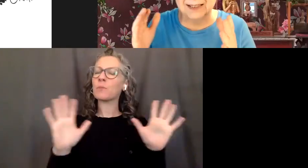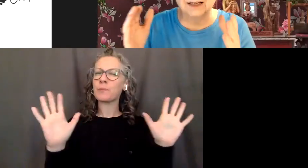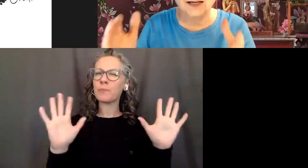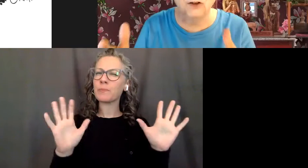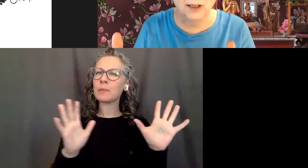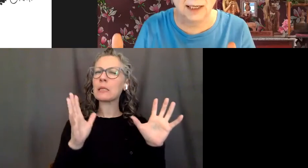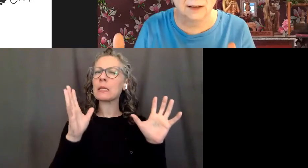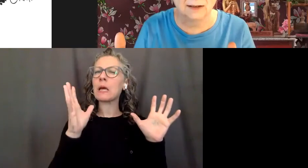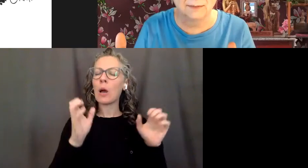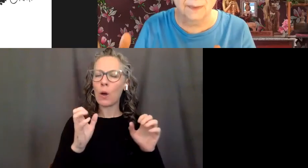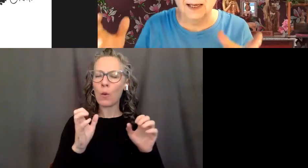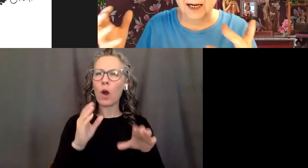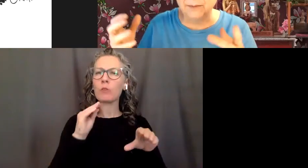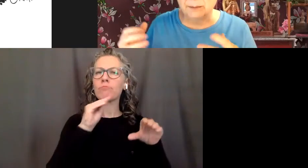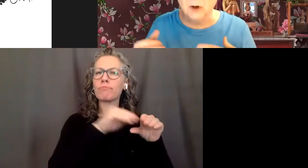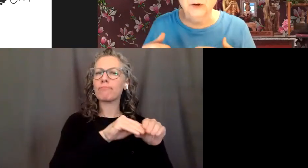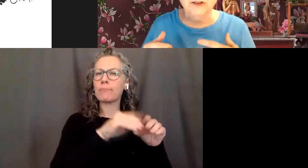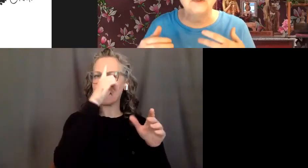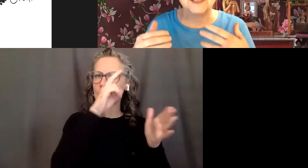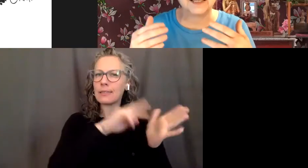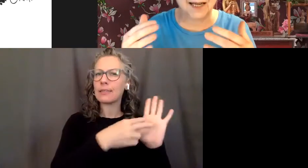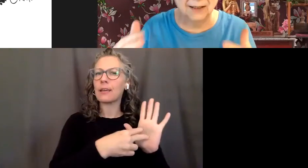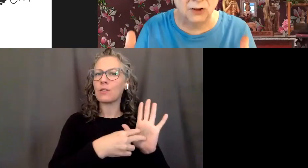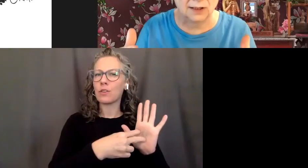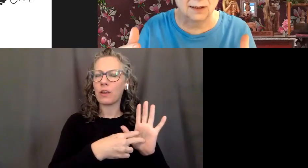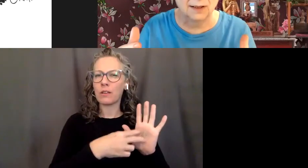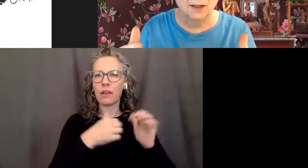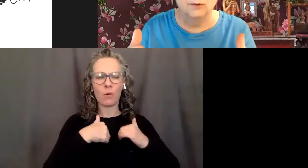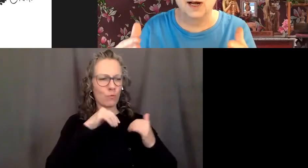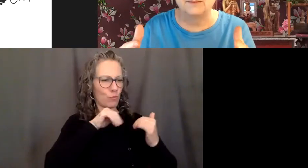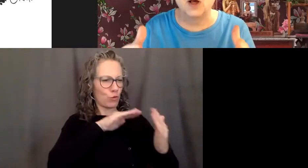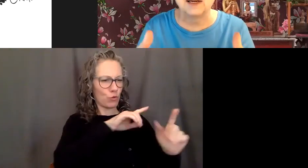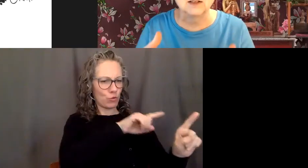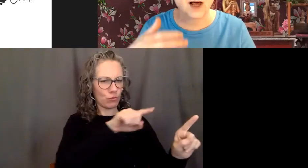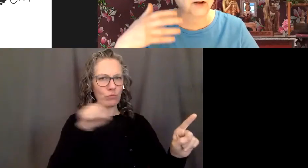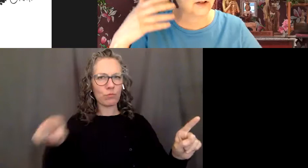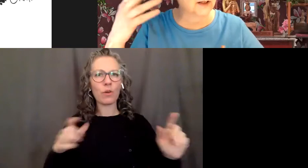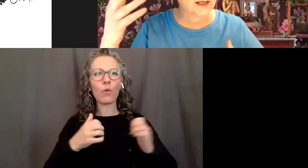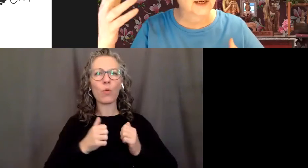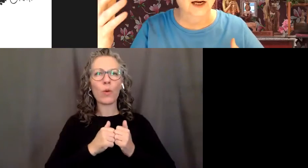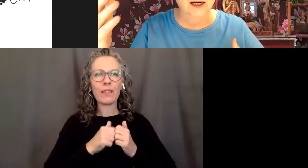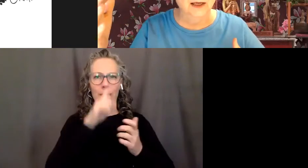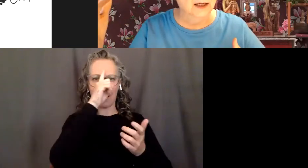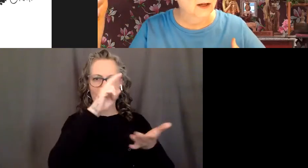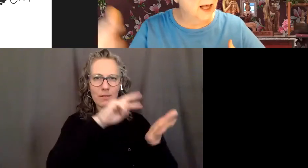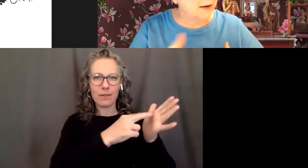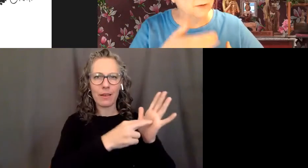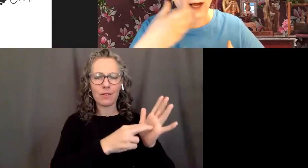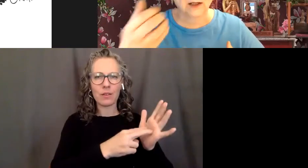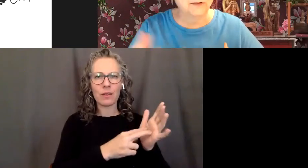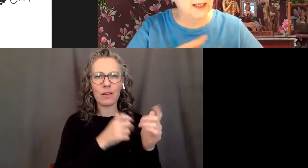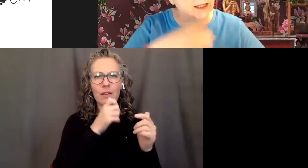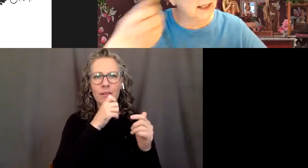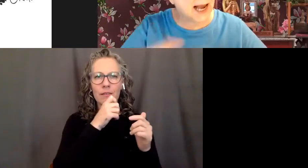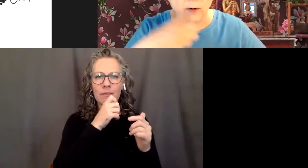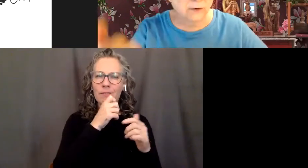insert intention here. Let me approach this with intention, where I'm not just life kind